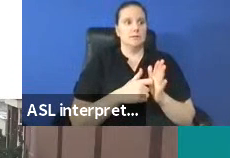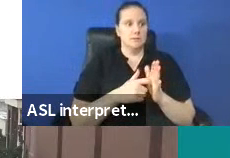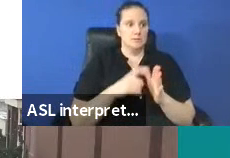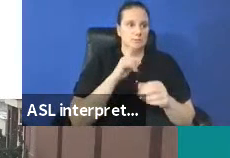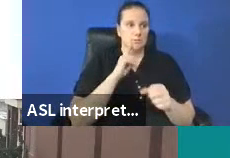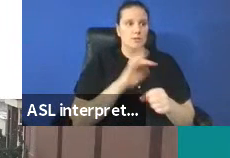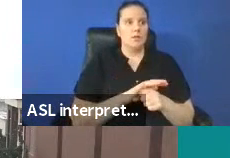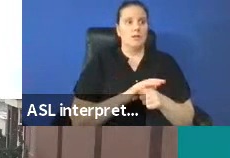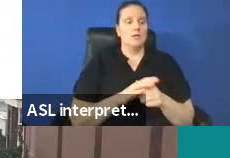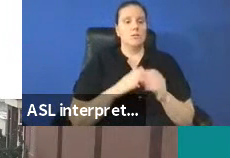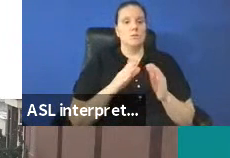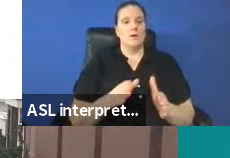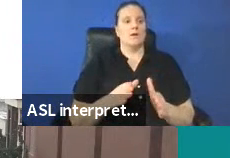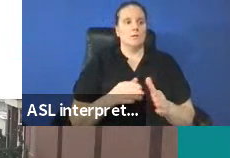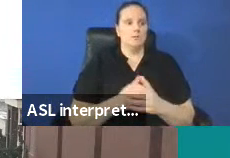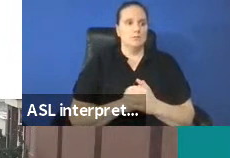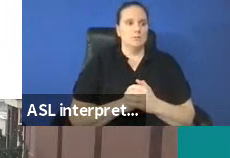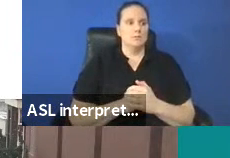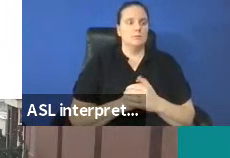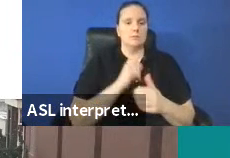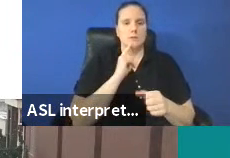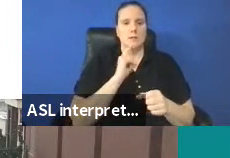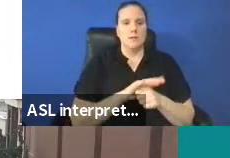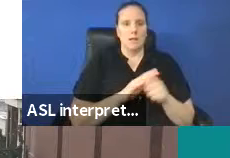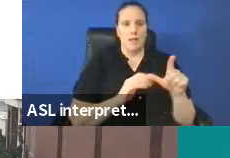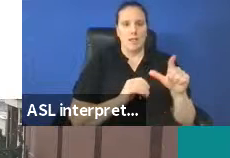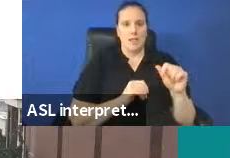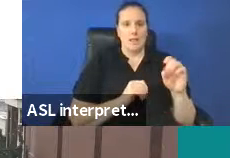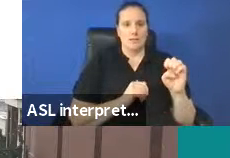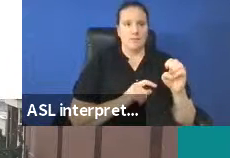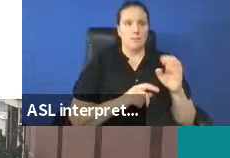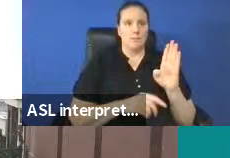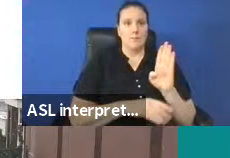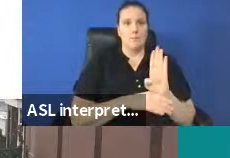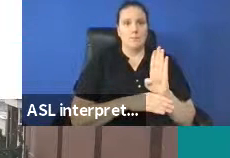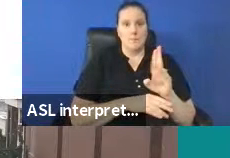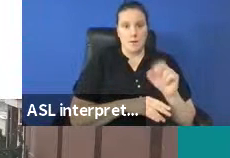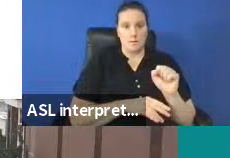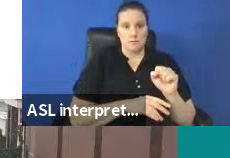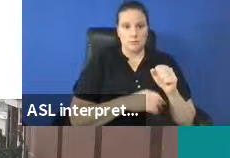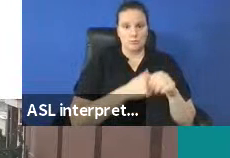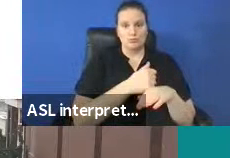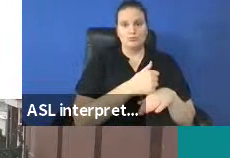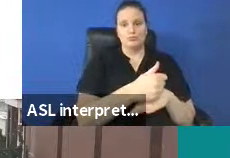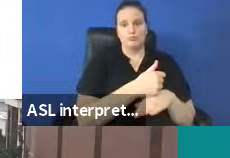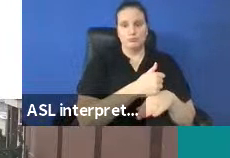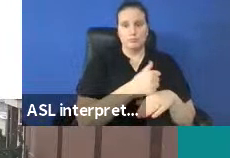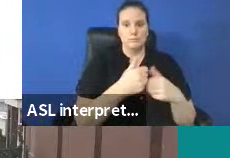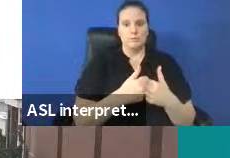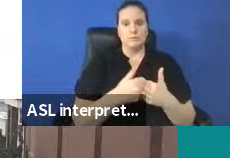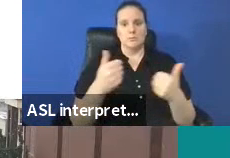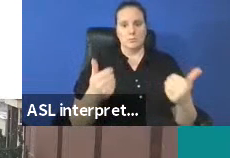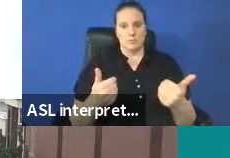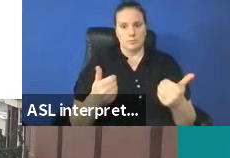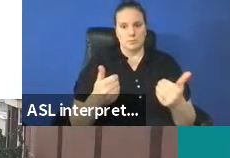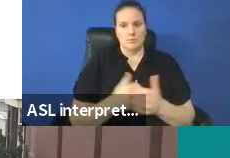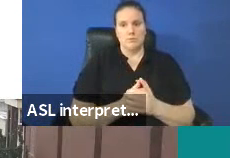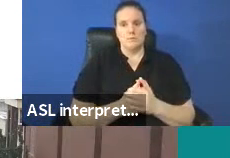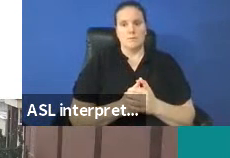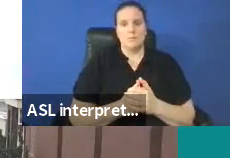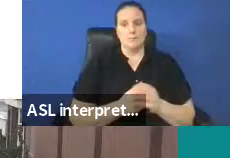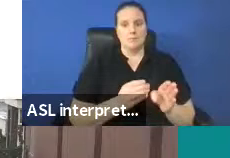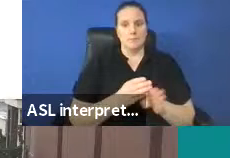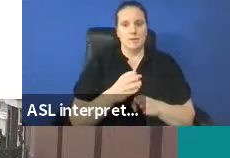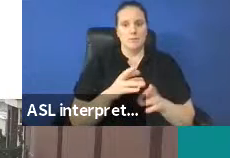dedicated transitway, essentially dedicated lanes for the buses to operate within, separate from main